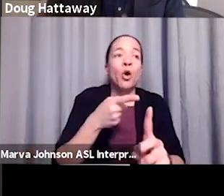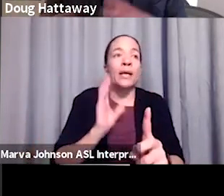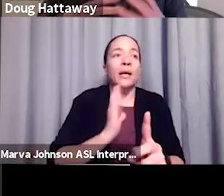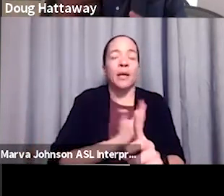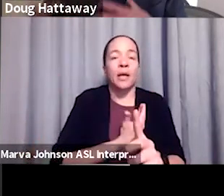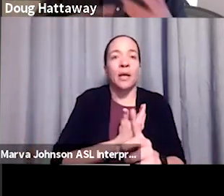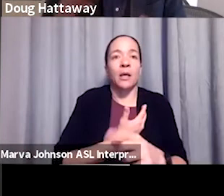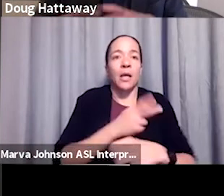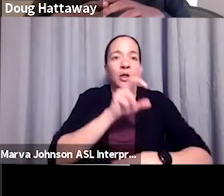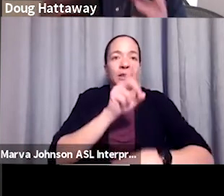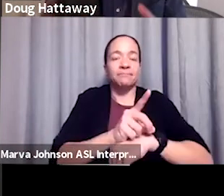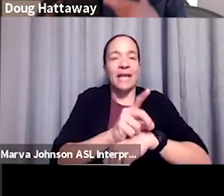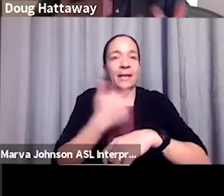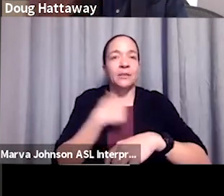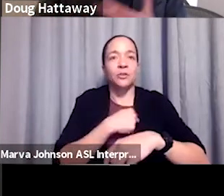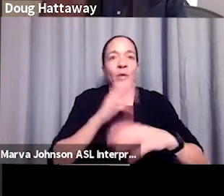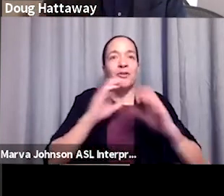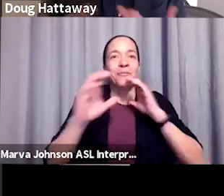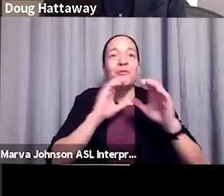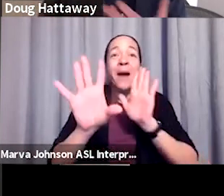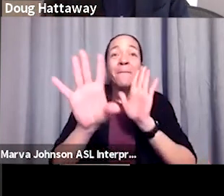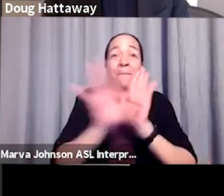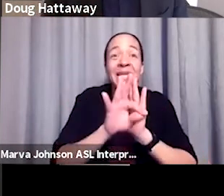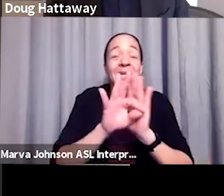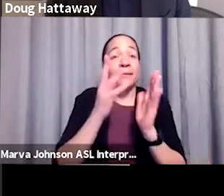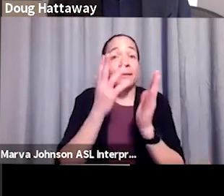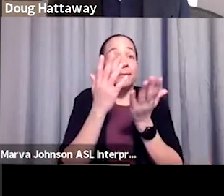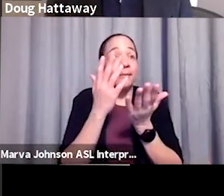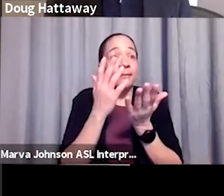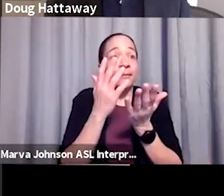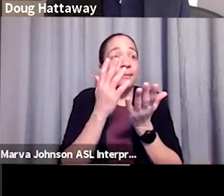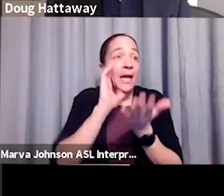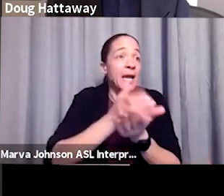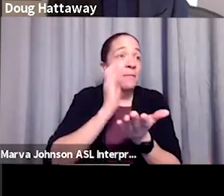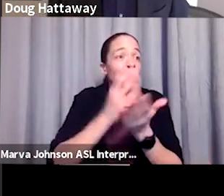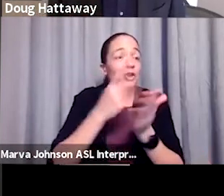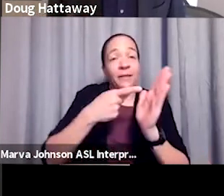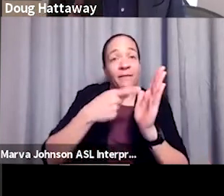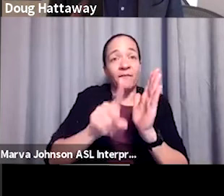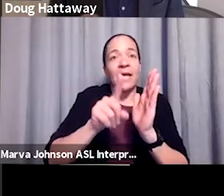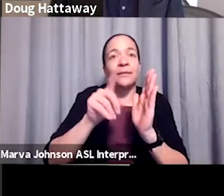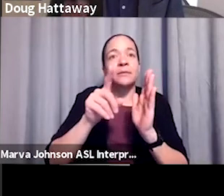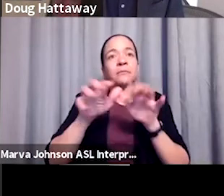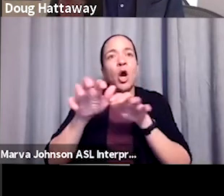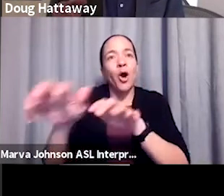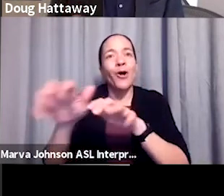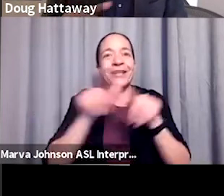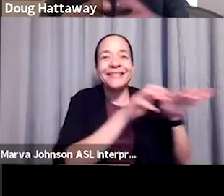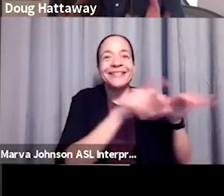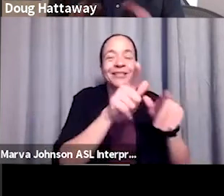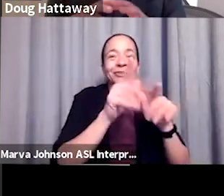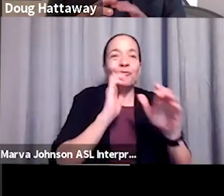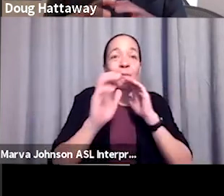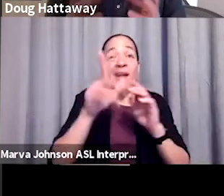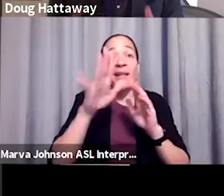when you're communicating is selecting images that are reflecting the particular audience that you're communicating with. But that's a really good point. And others have